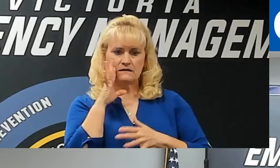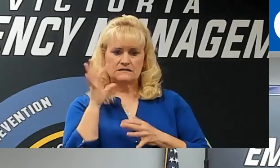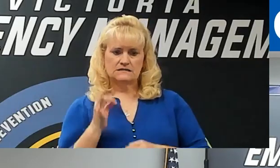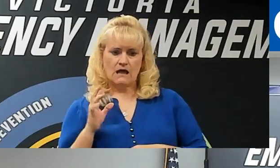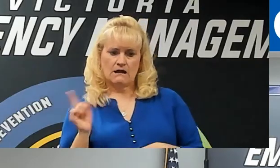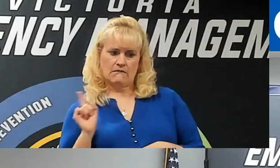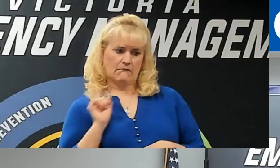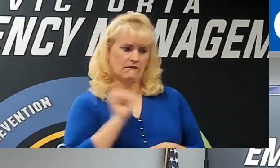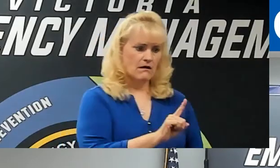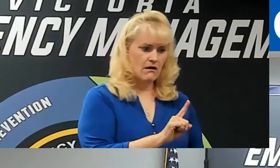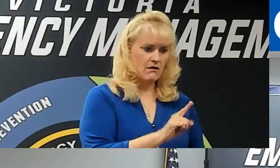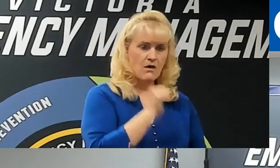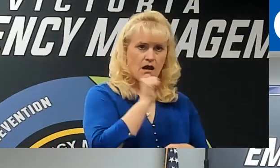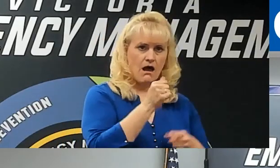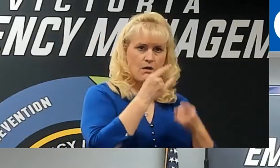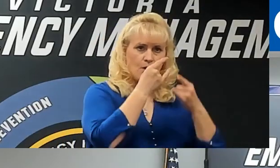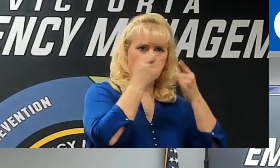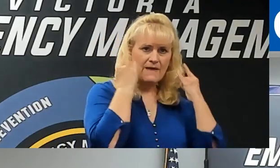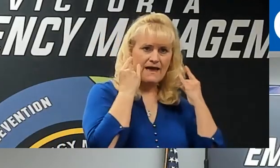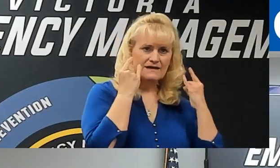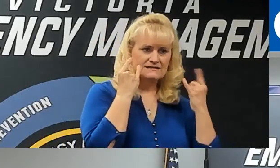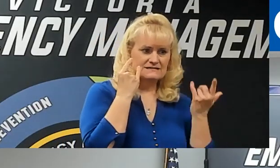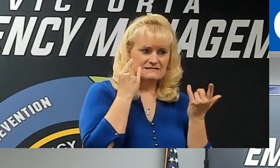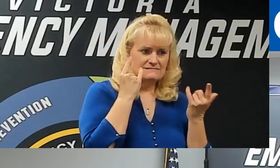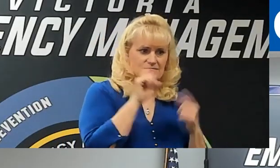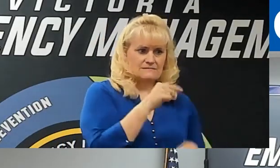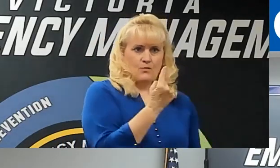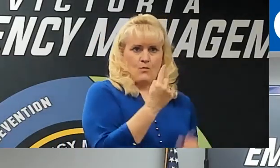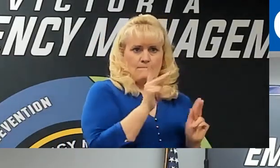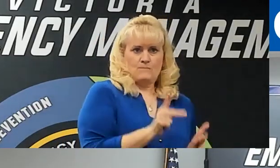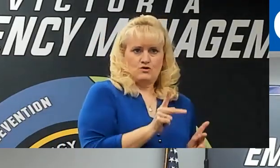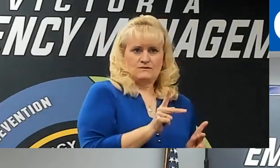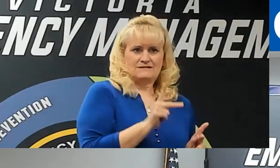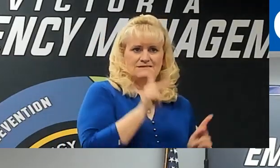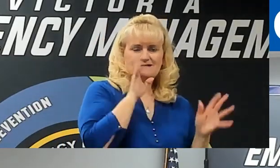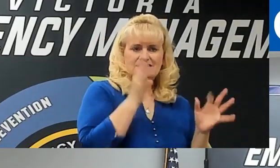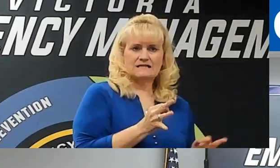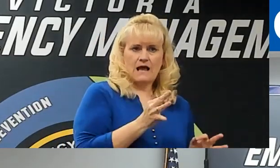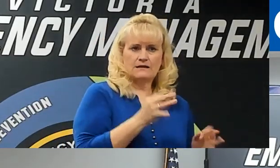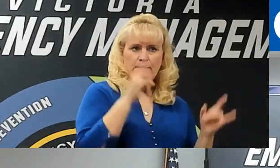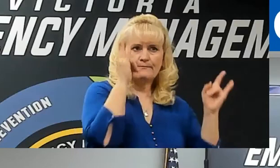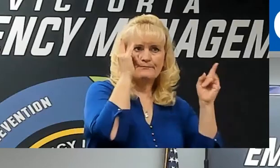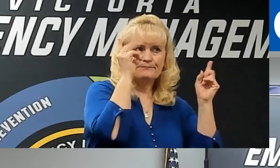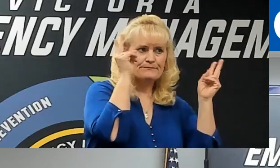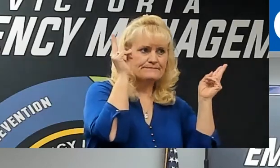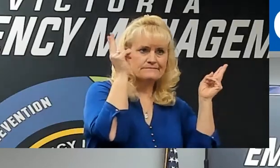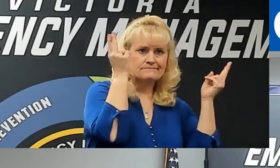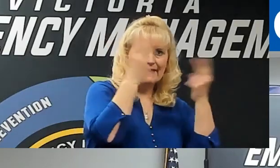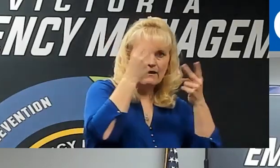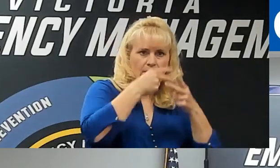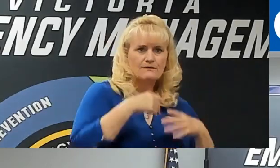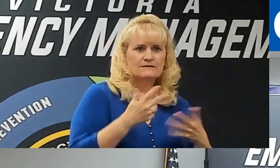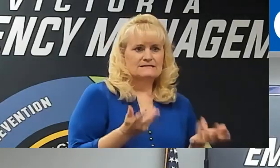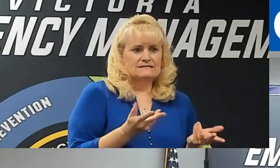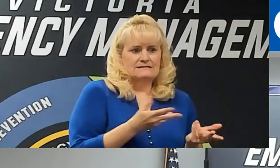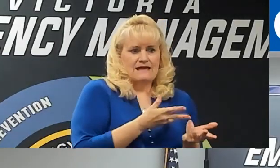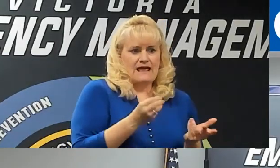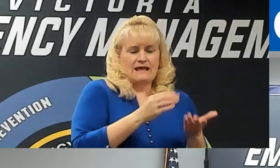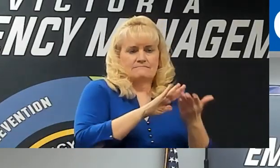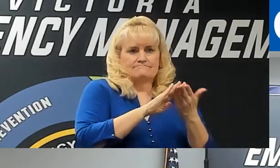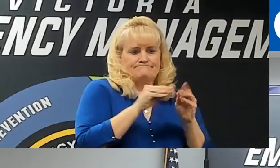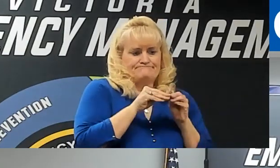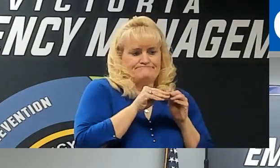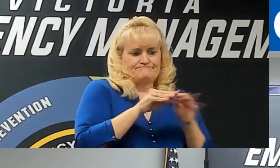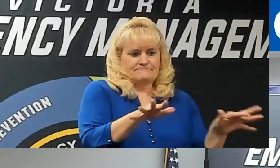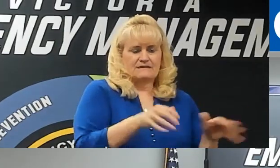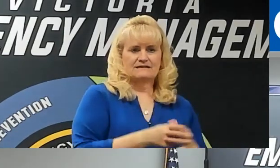distance and not wear a mask. That's all it boils down to. This is a personal decision. So blaming it on a business or blaming it on a facility